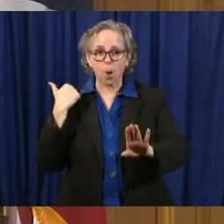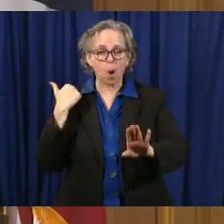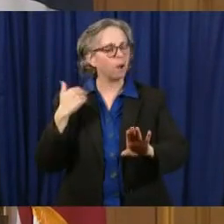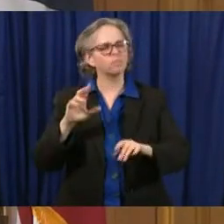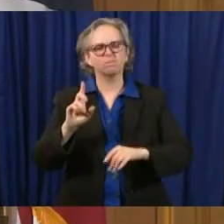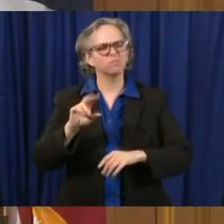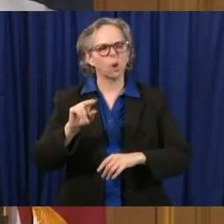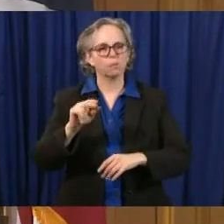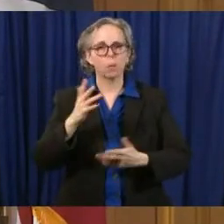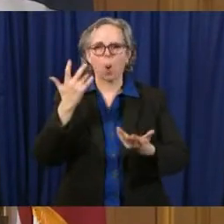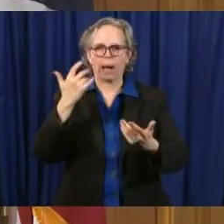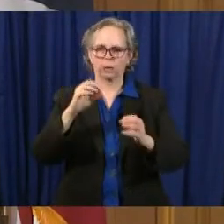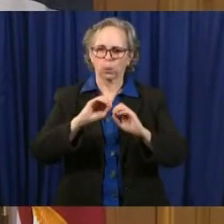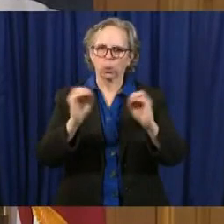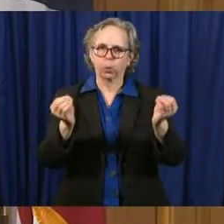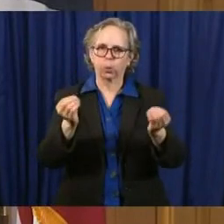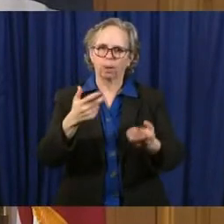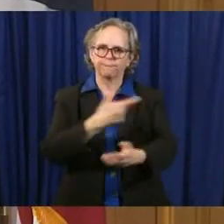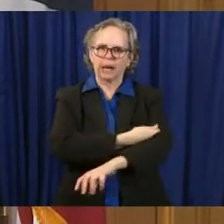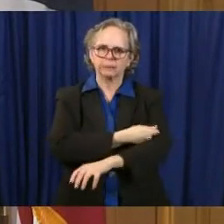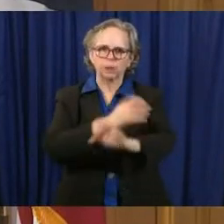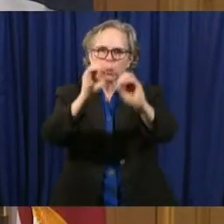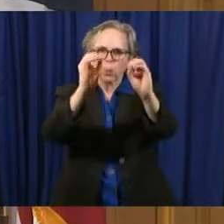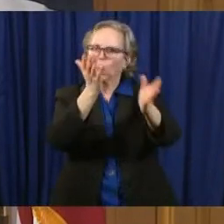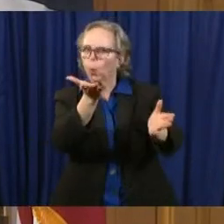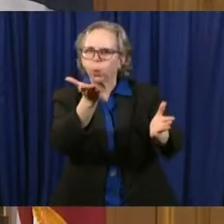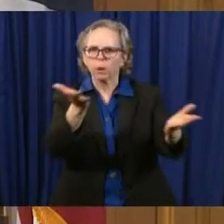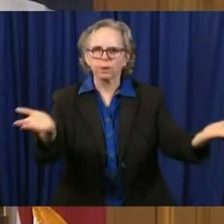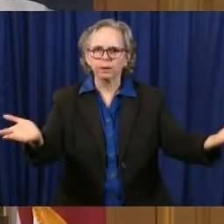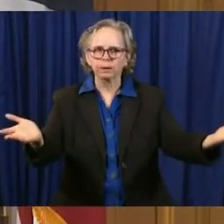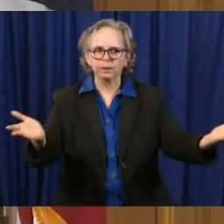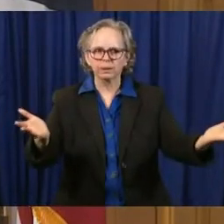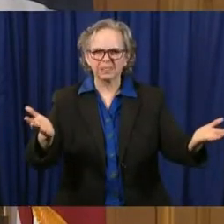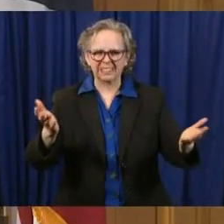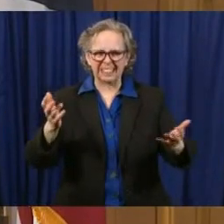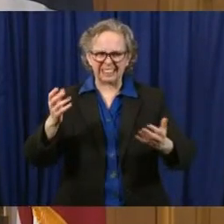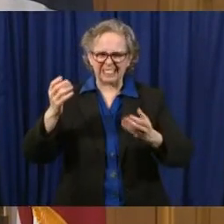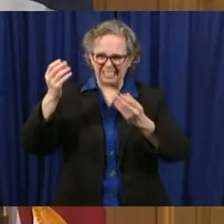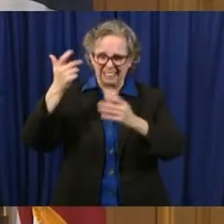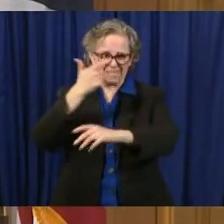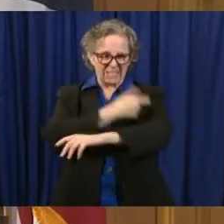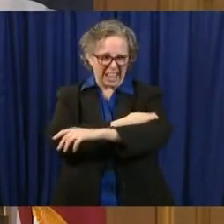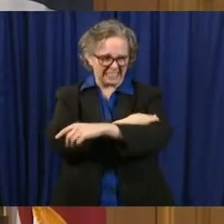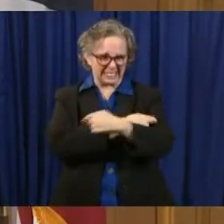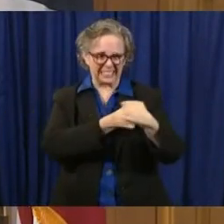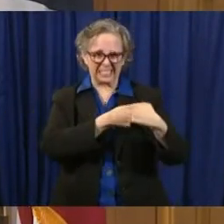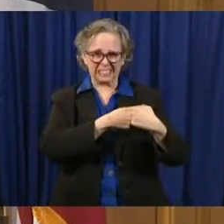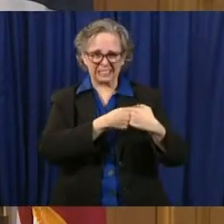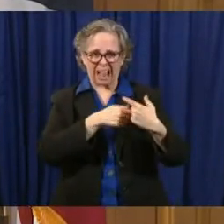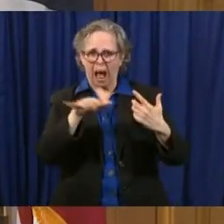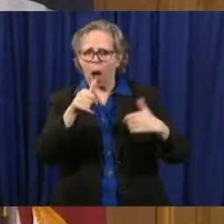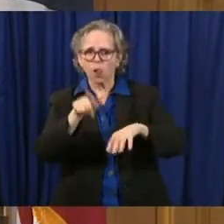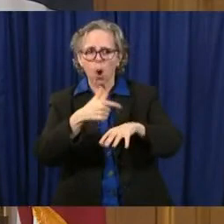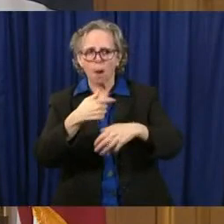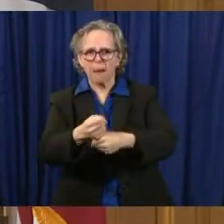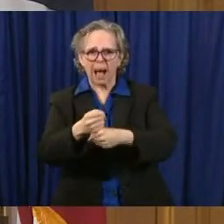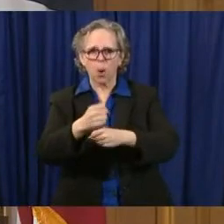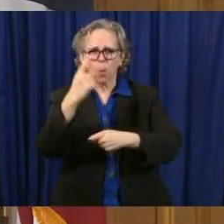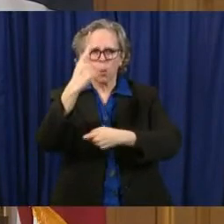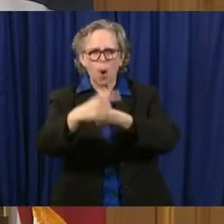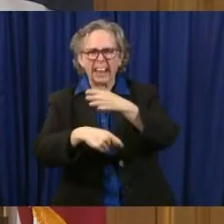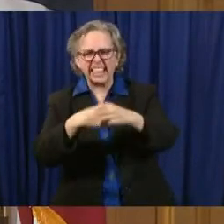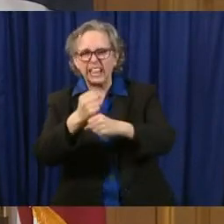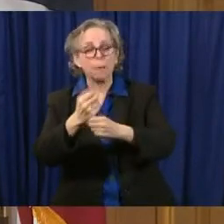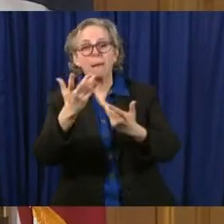talking about, I'm told, 12 to 18 months. So that things are going to be